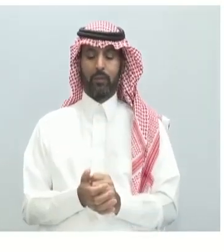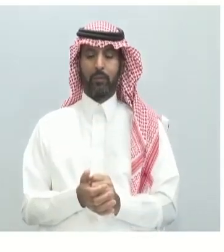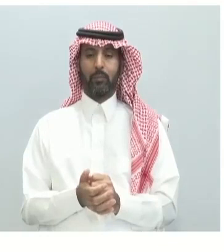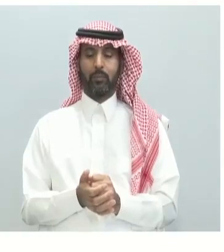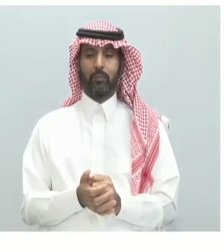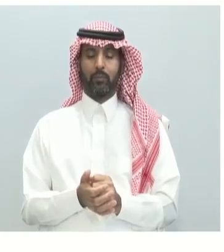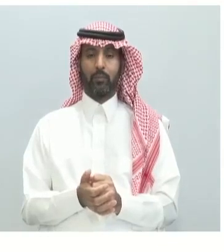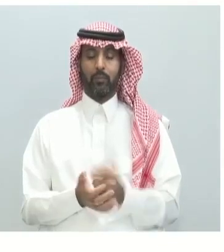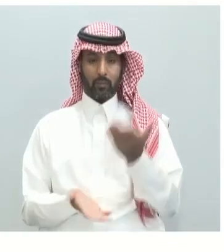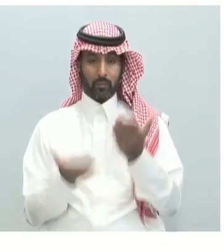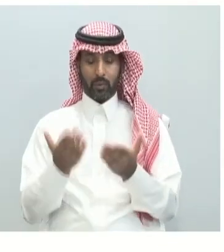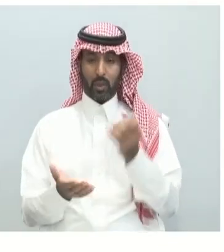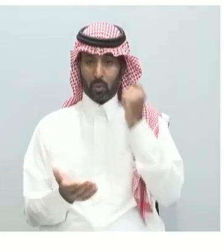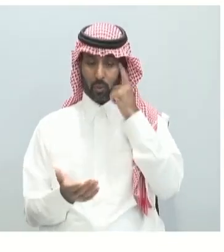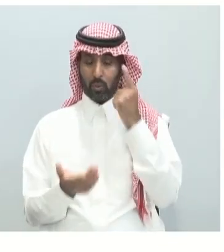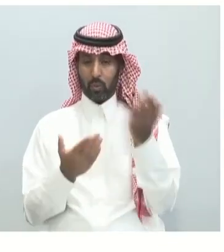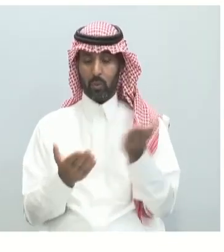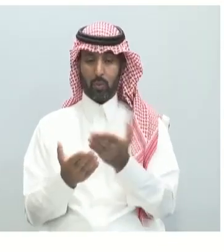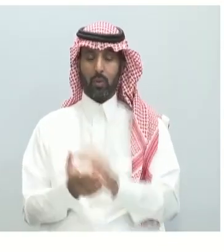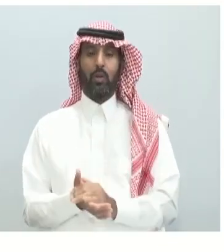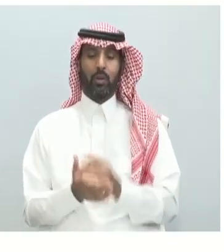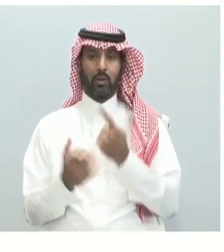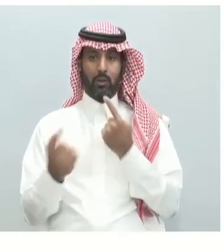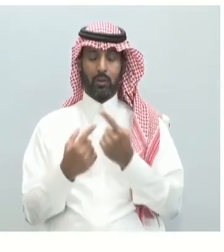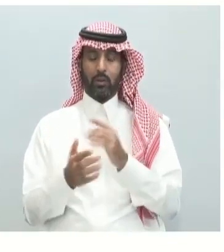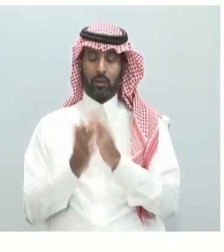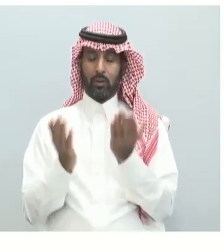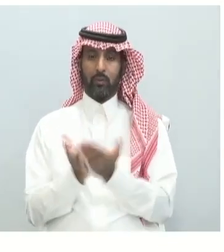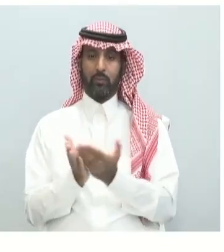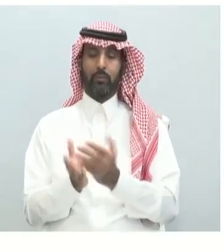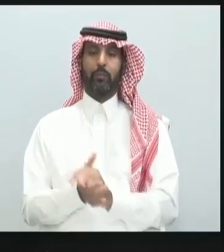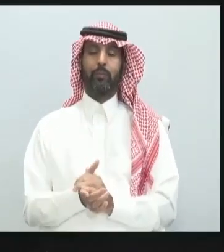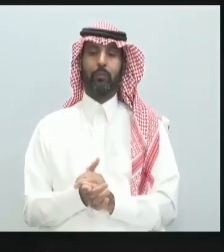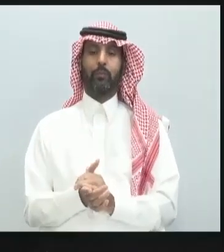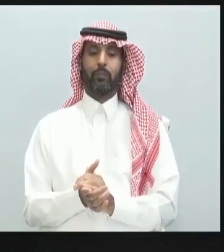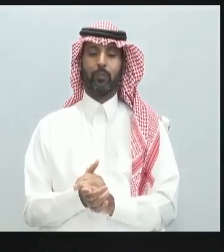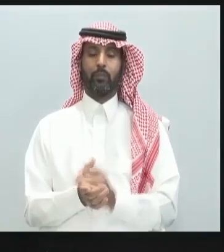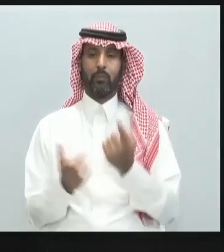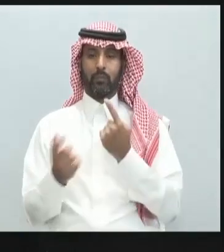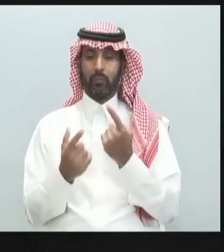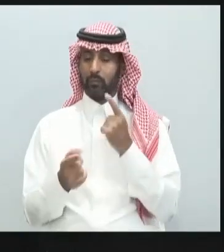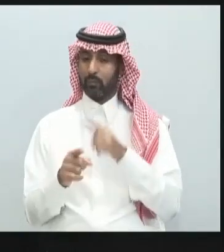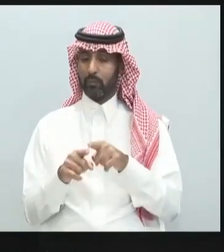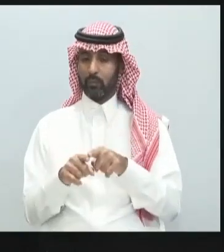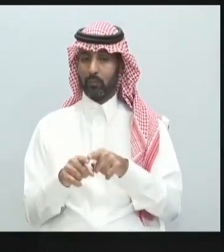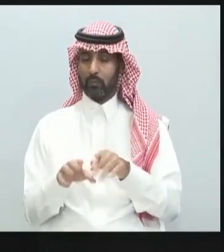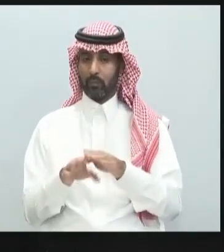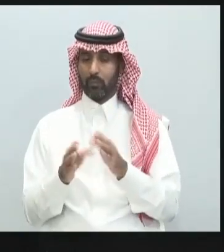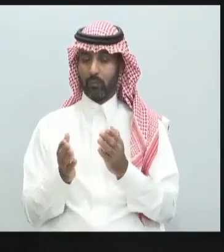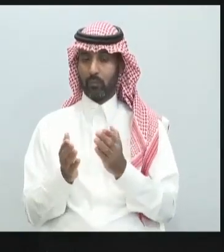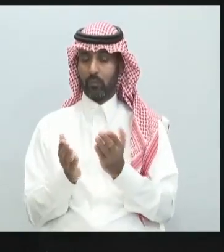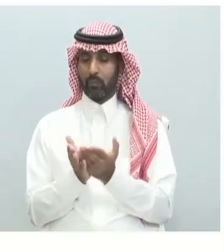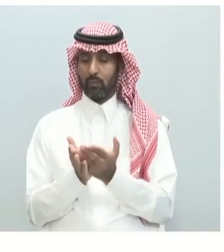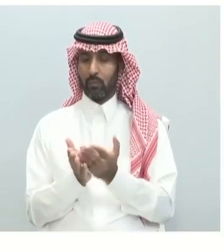notes. Compare and discuss your ideas in class. So you have to discuss your ideas with your colleagues. We have a chart here.